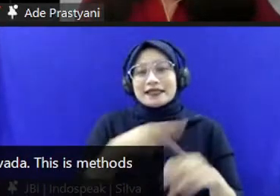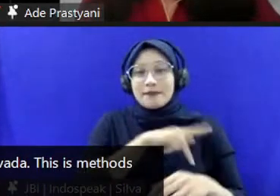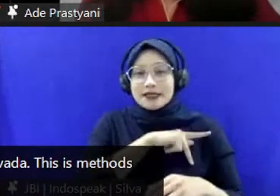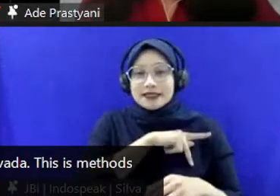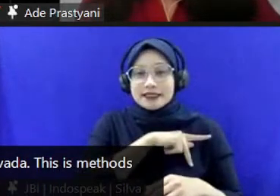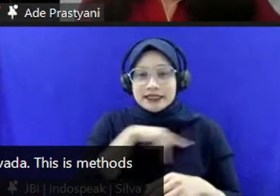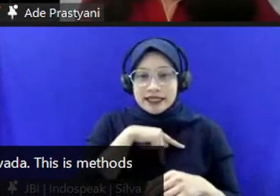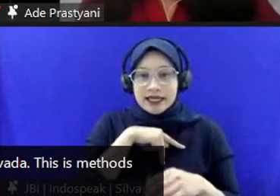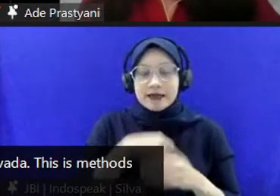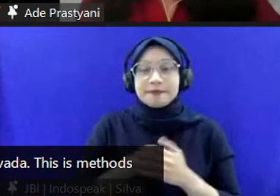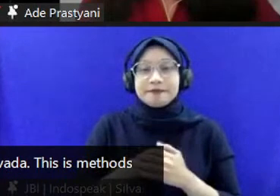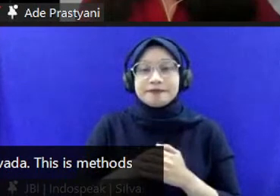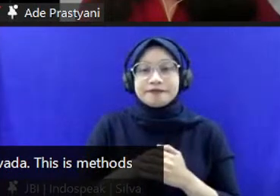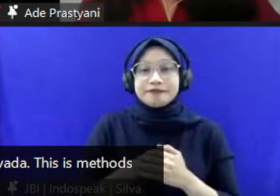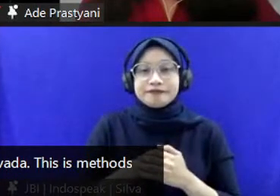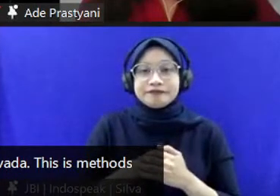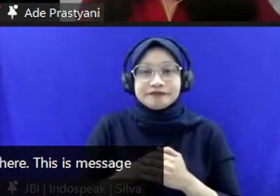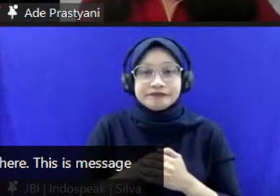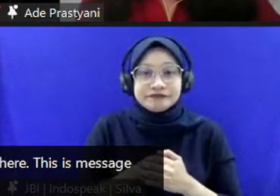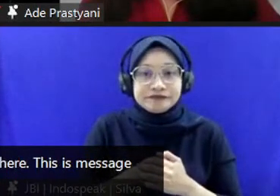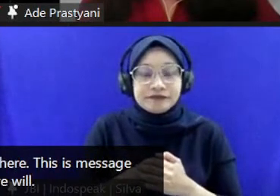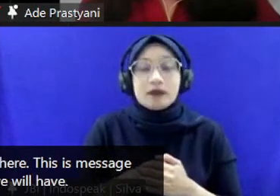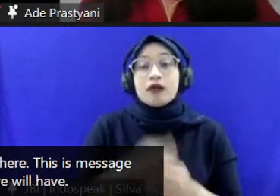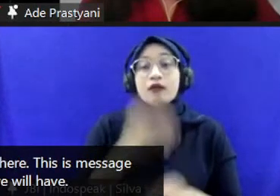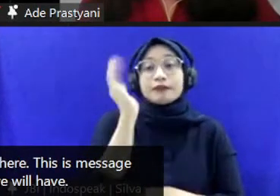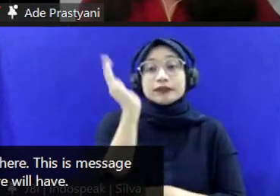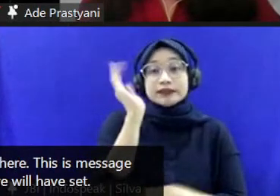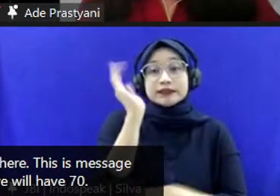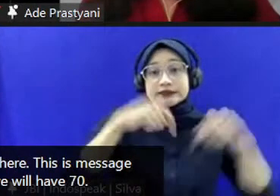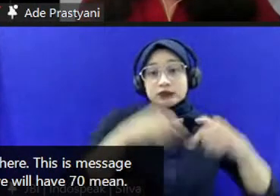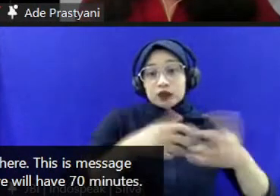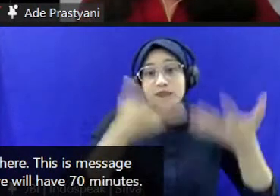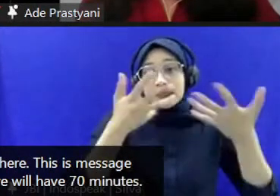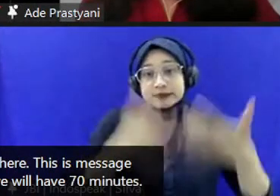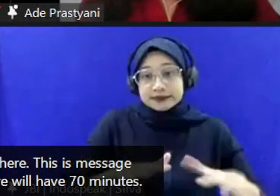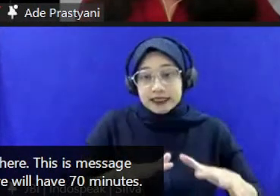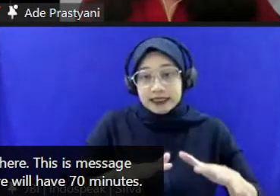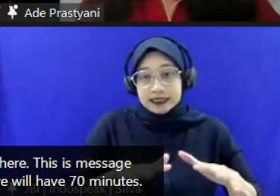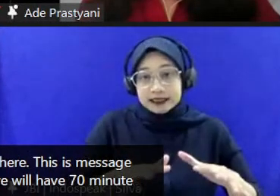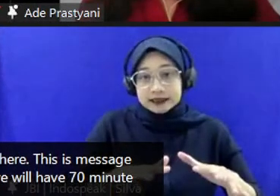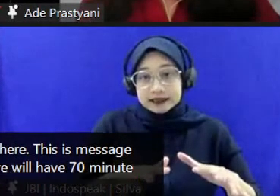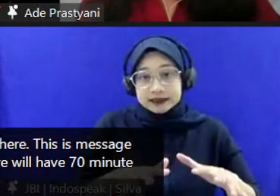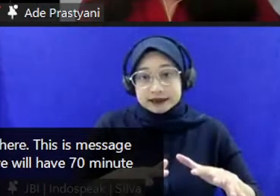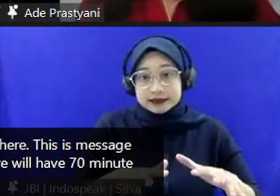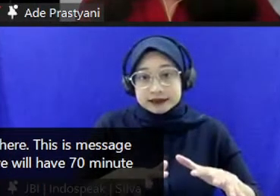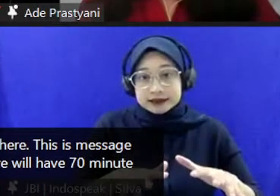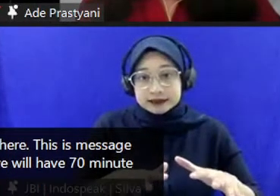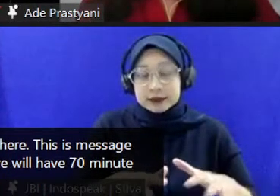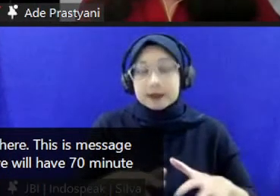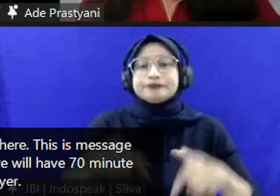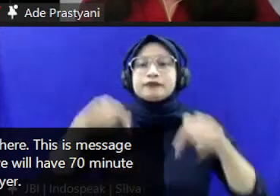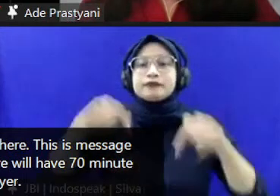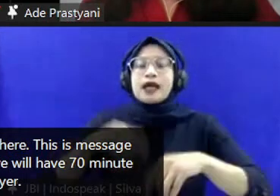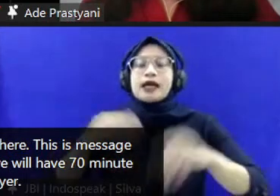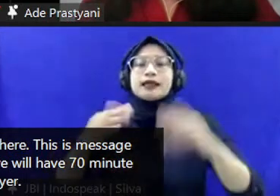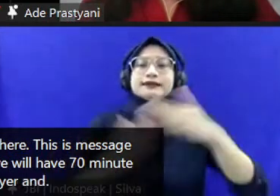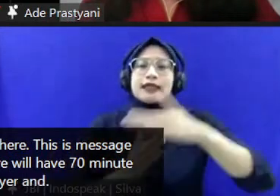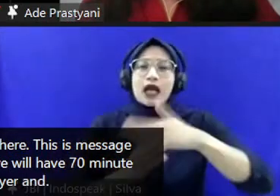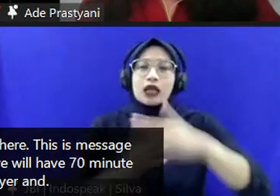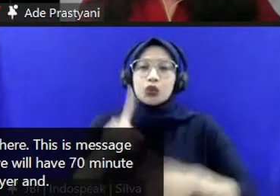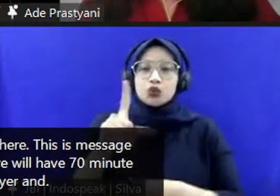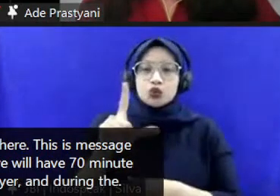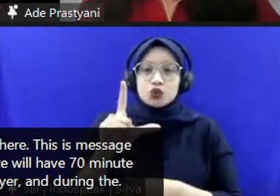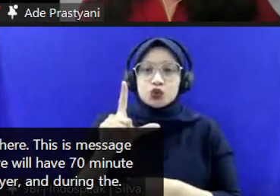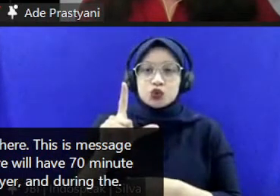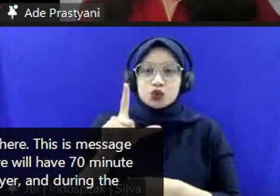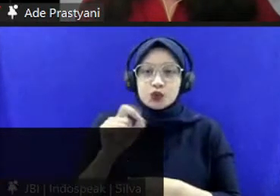after this, we will have a 70-minute tea break because we have a Friday prayer. And during